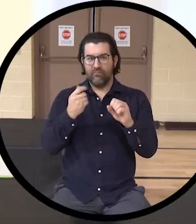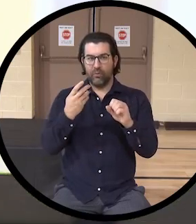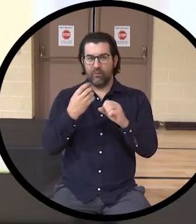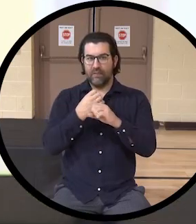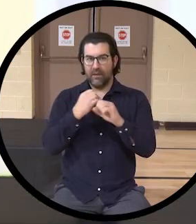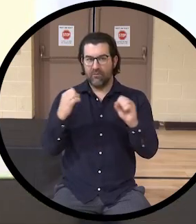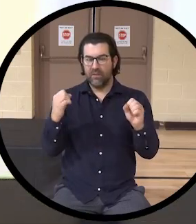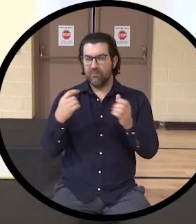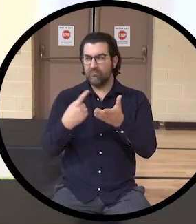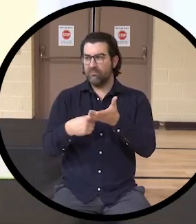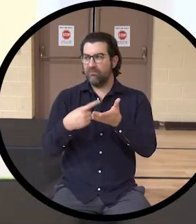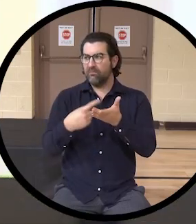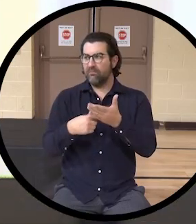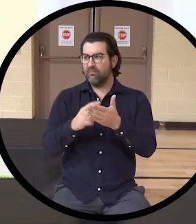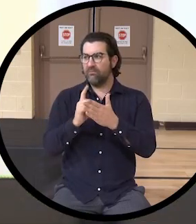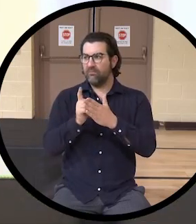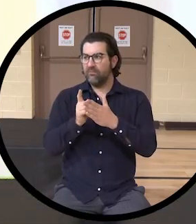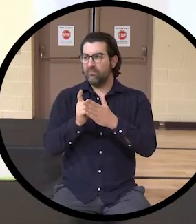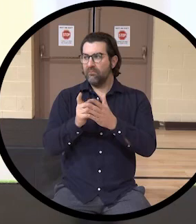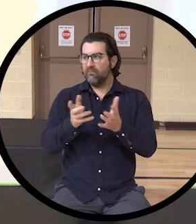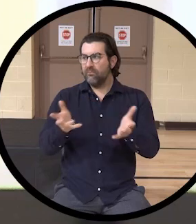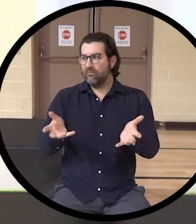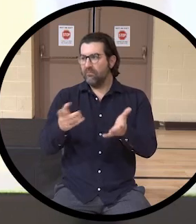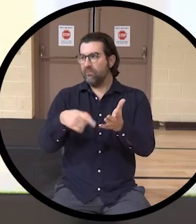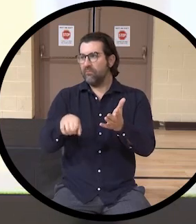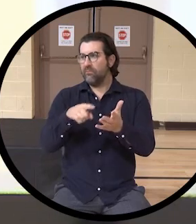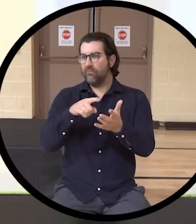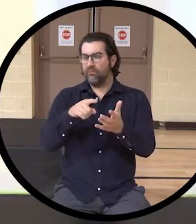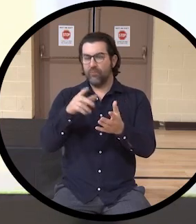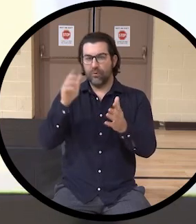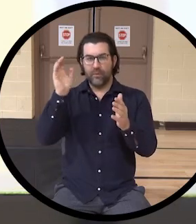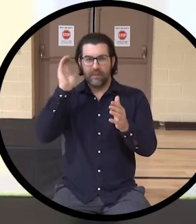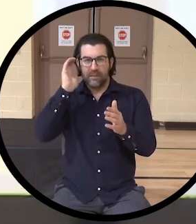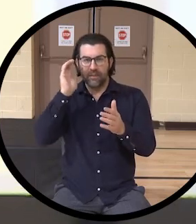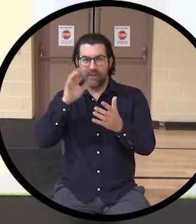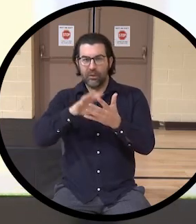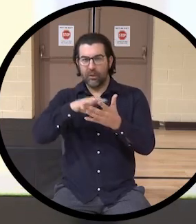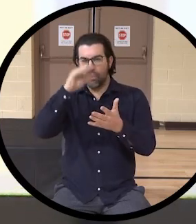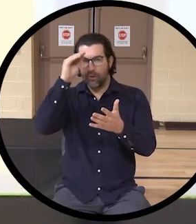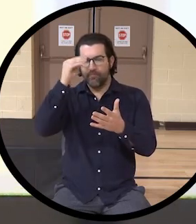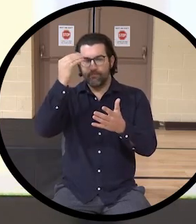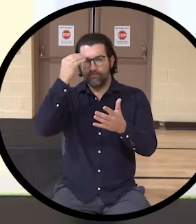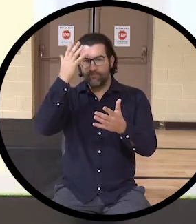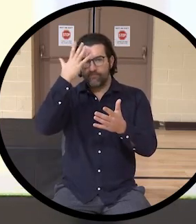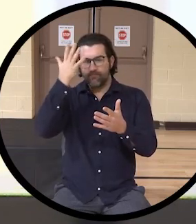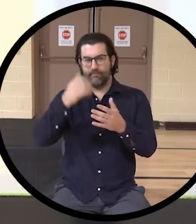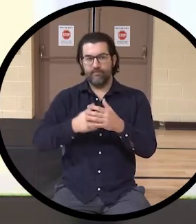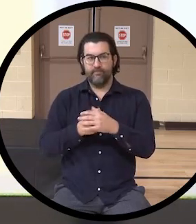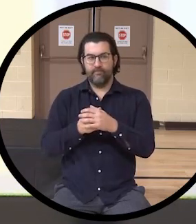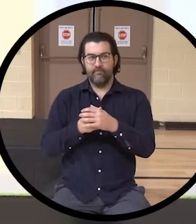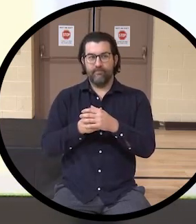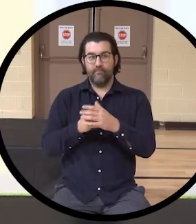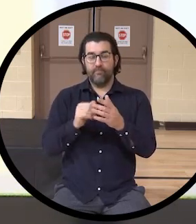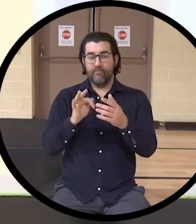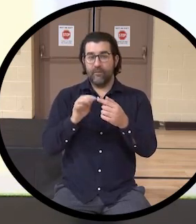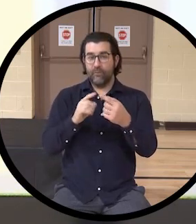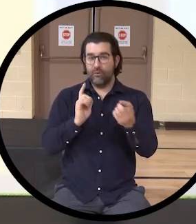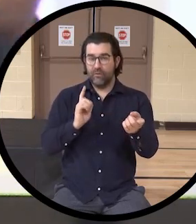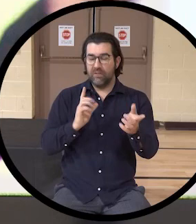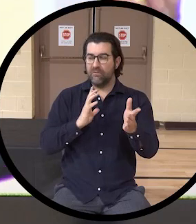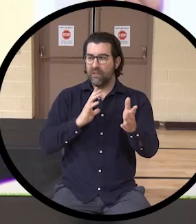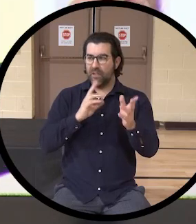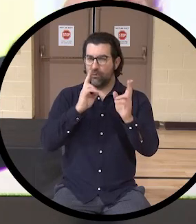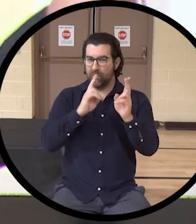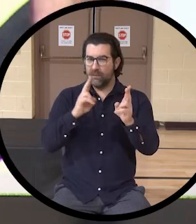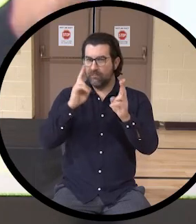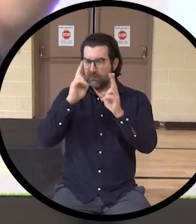in a second. Encourage you to listen to learn so you can take something home from this meeting. We ask that you disagree respectfully. There's going to be